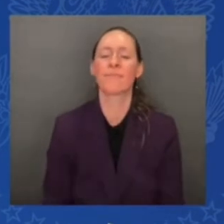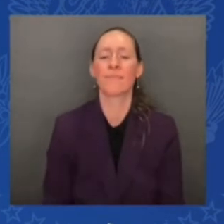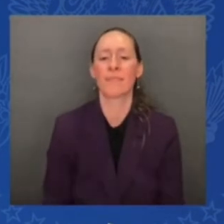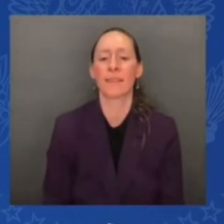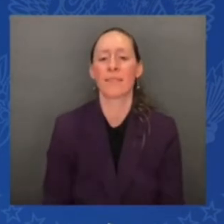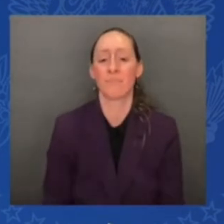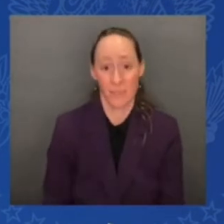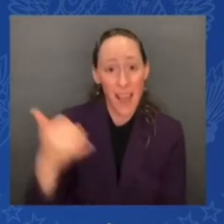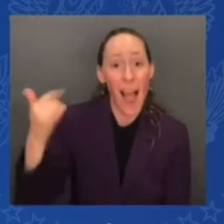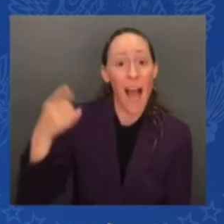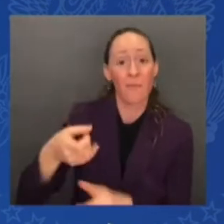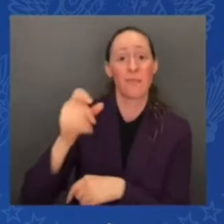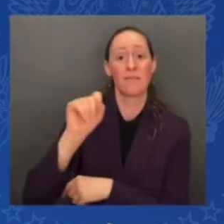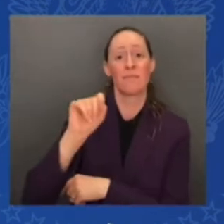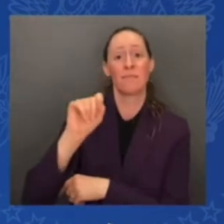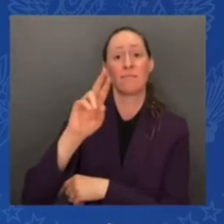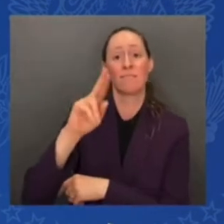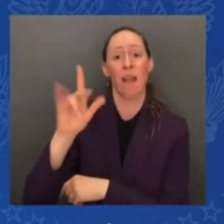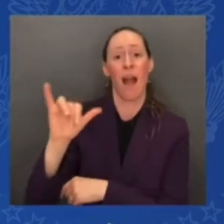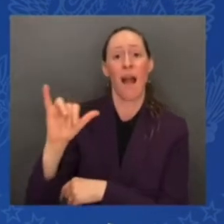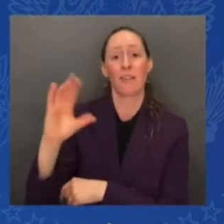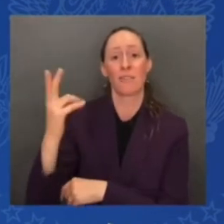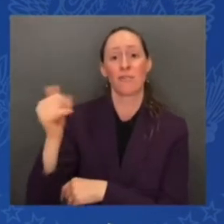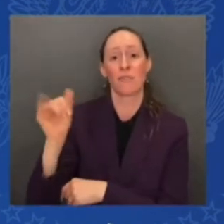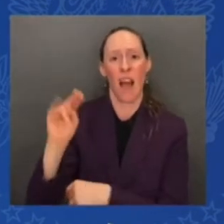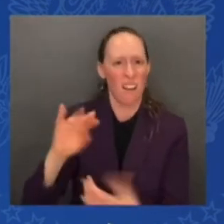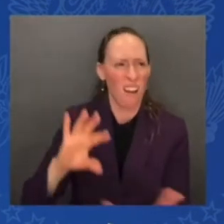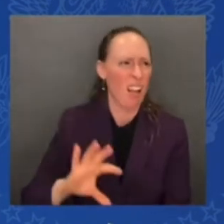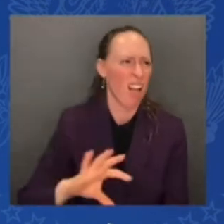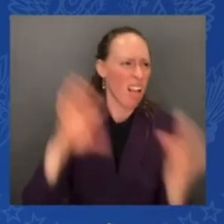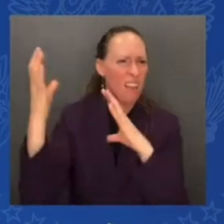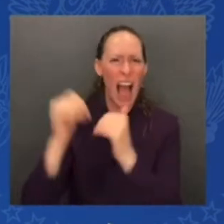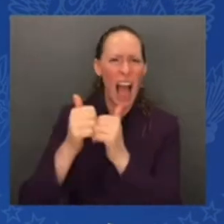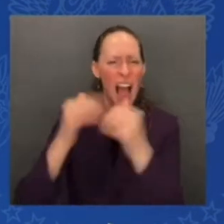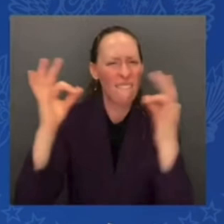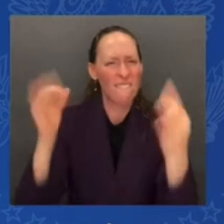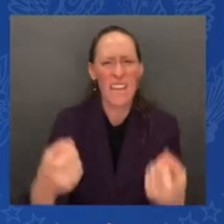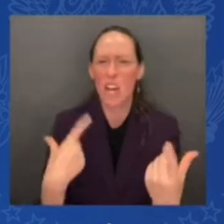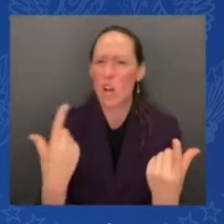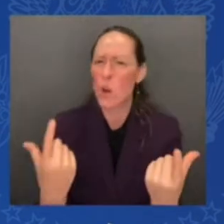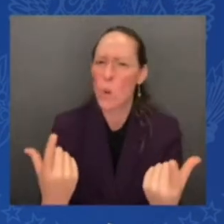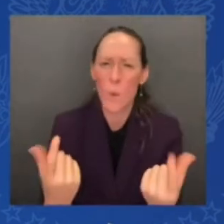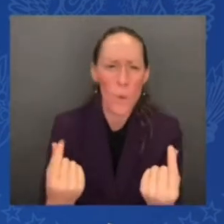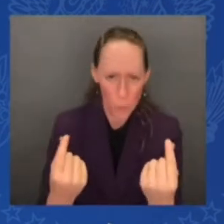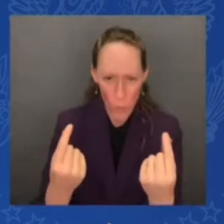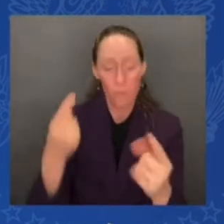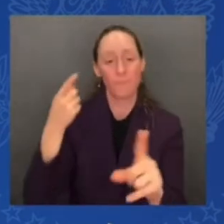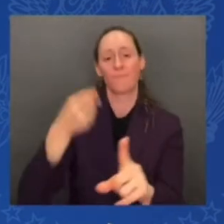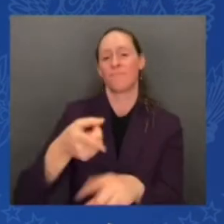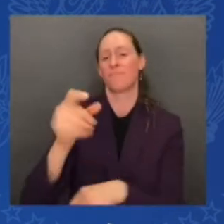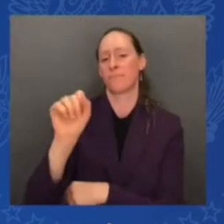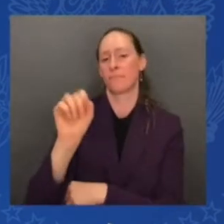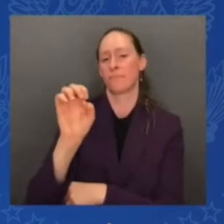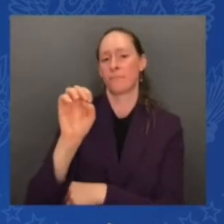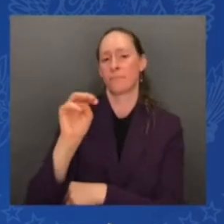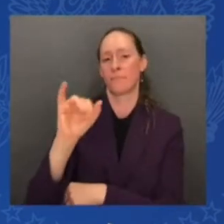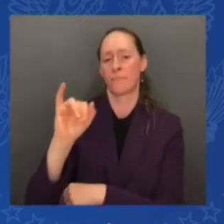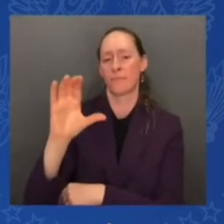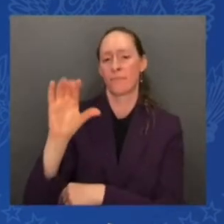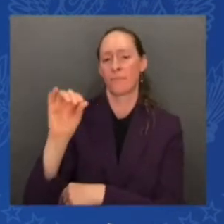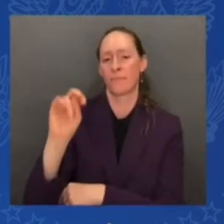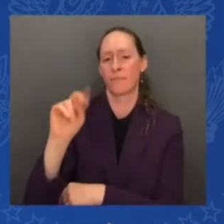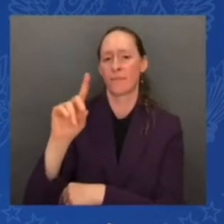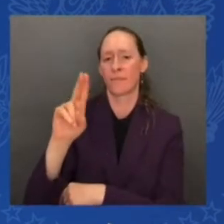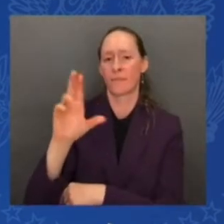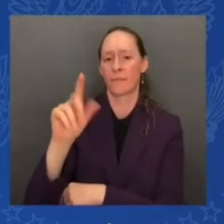overseas were shut down. You all know semiconductors are those little small computer chips about the size of any of your fingertip